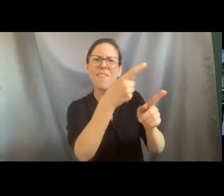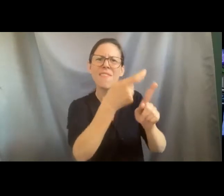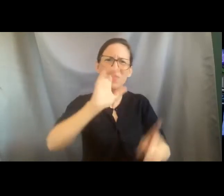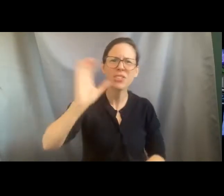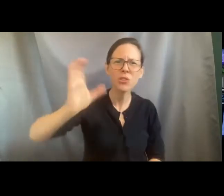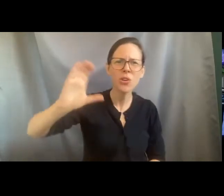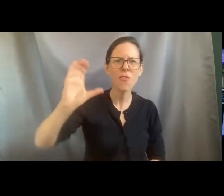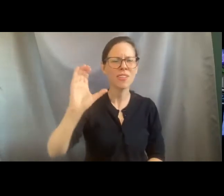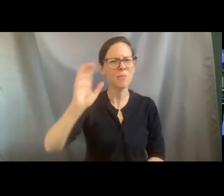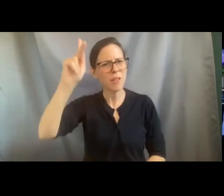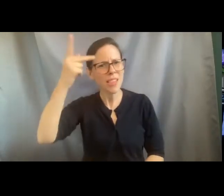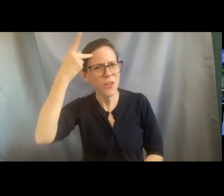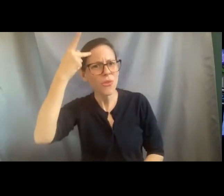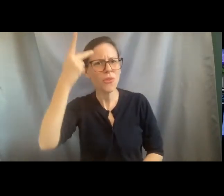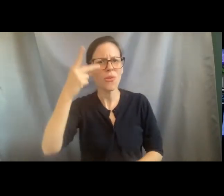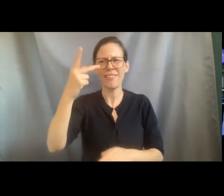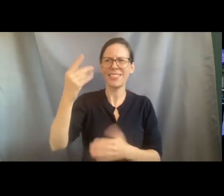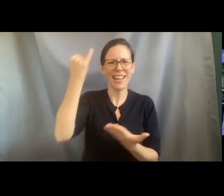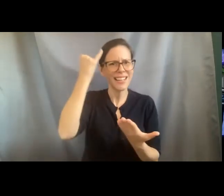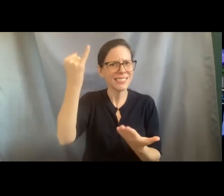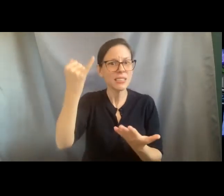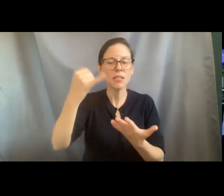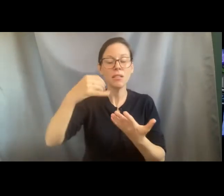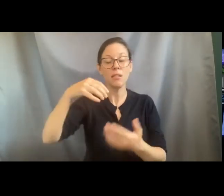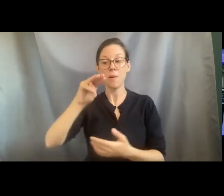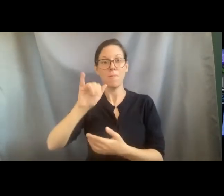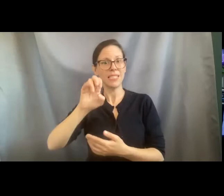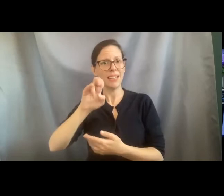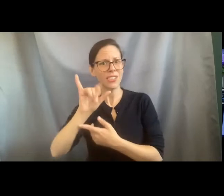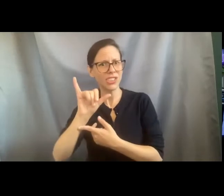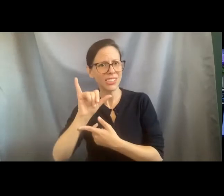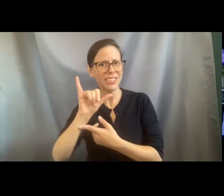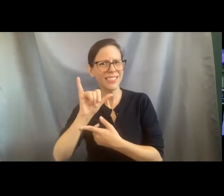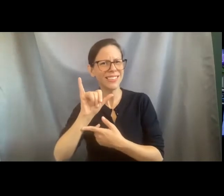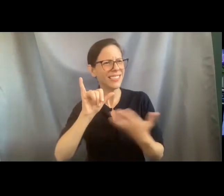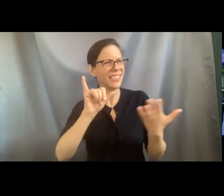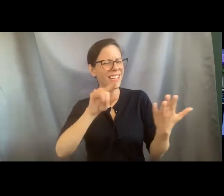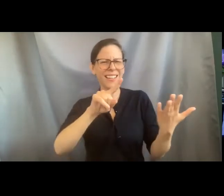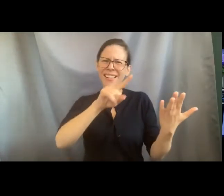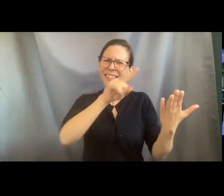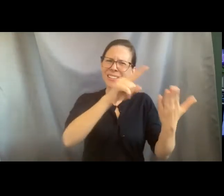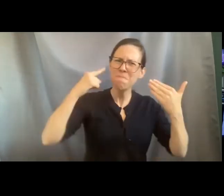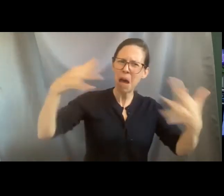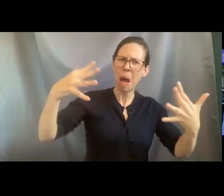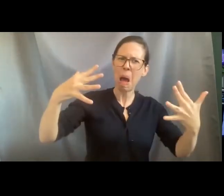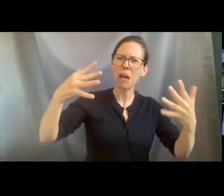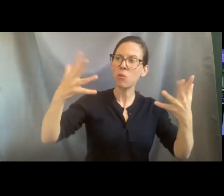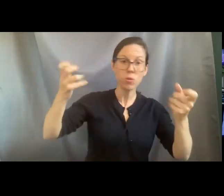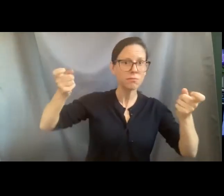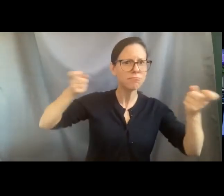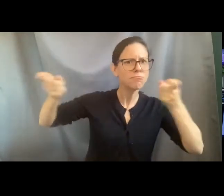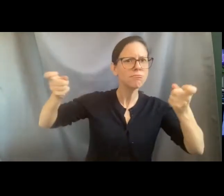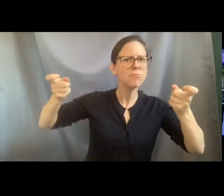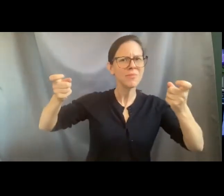ideology, misogyny, and mere audacity to seek to control